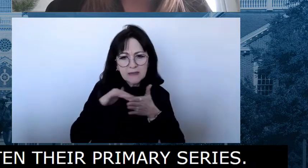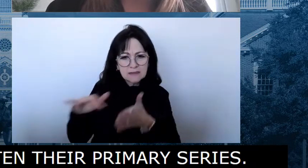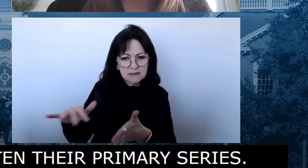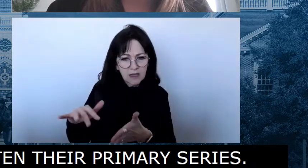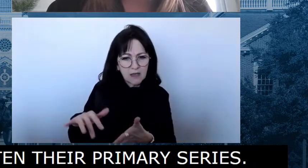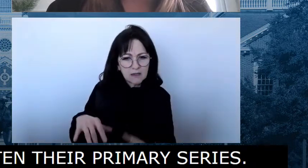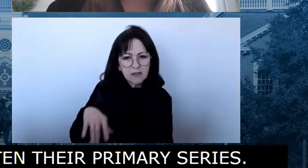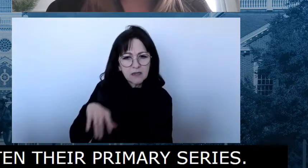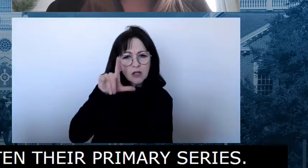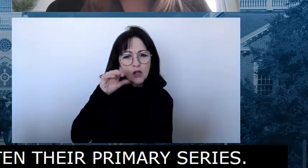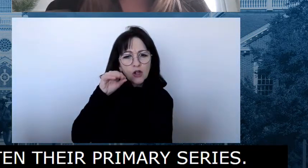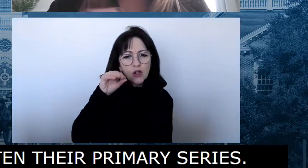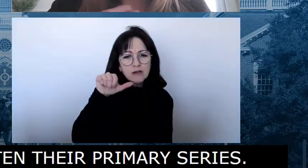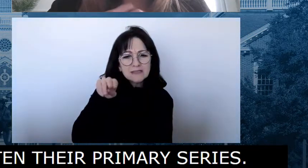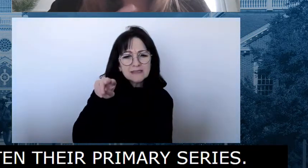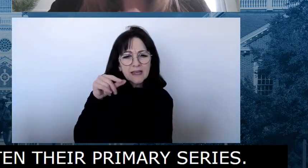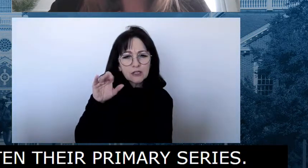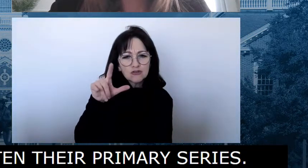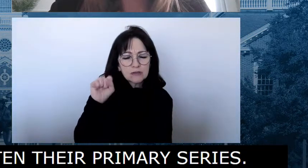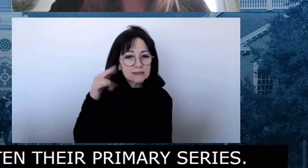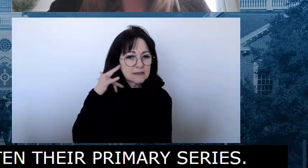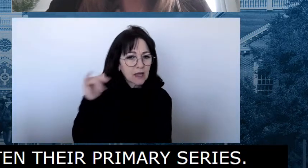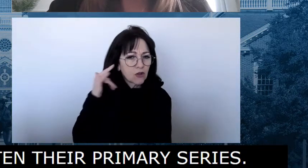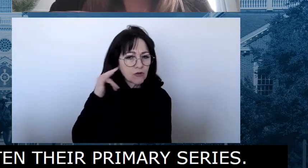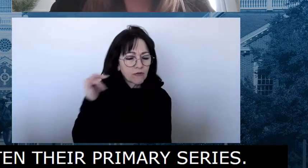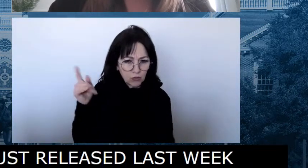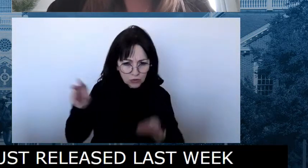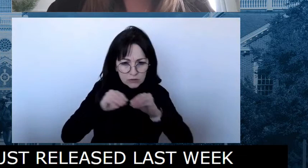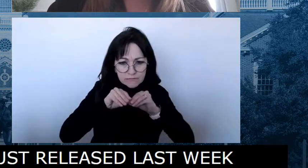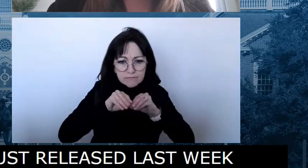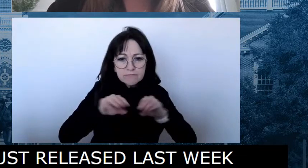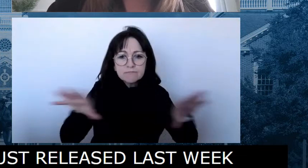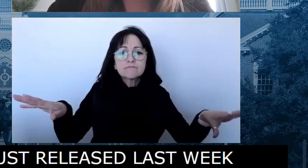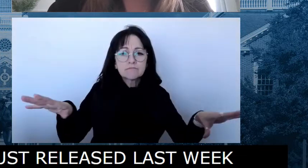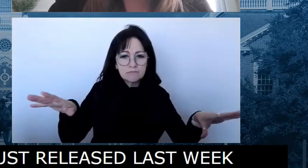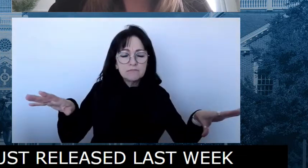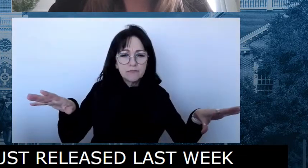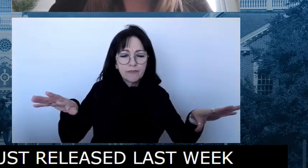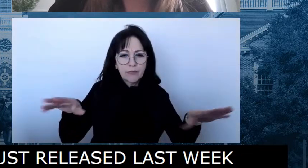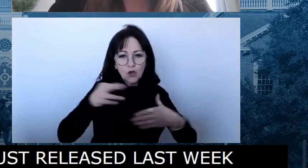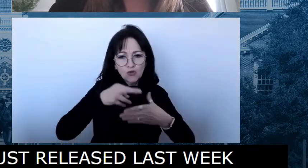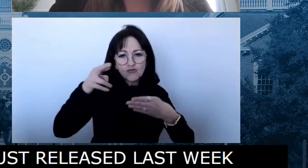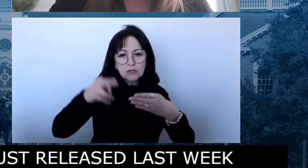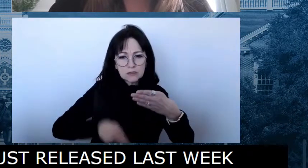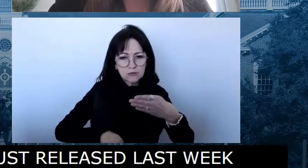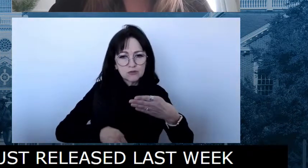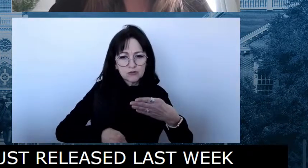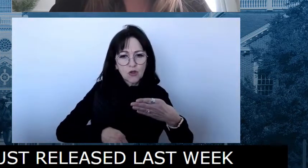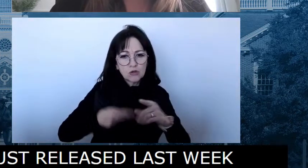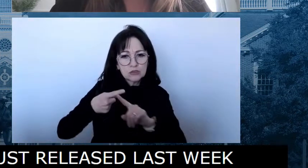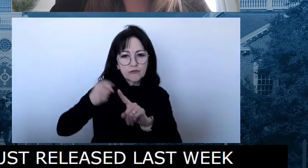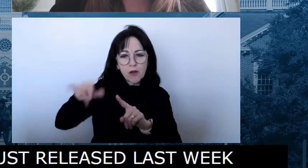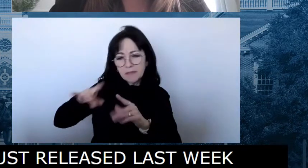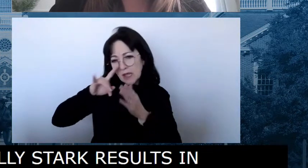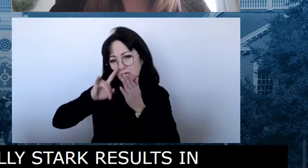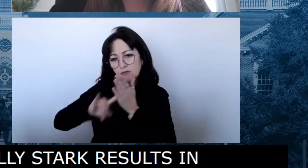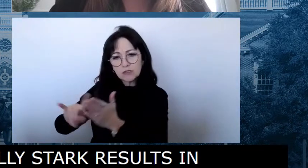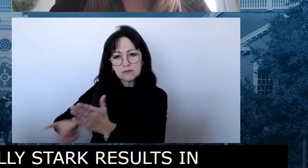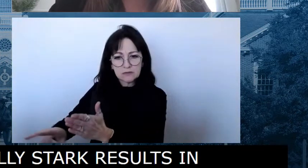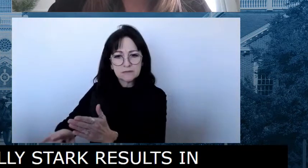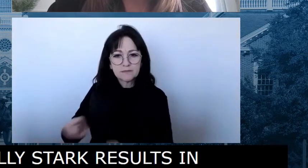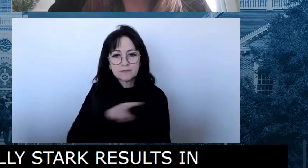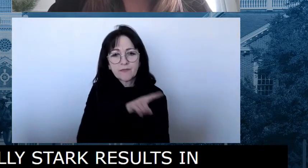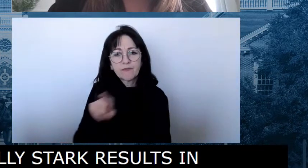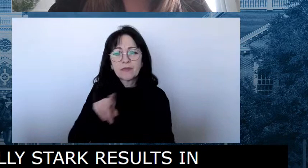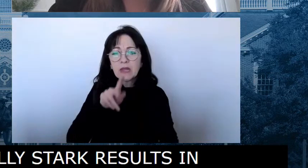Angeles had really stark results in showing that unvaccinated people were 23